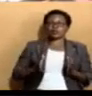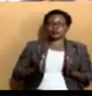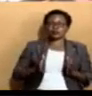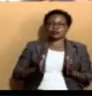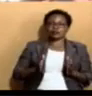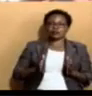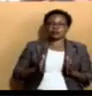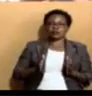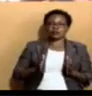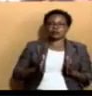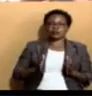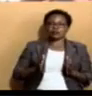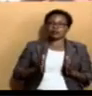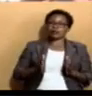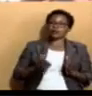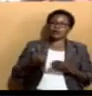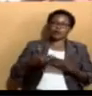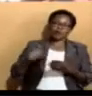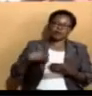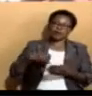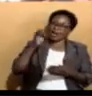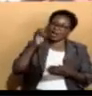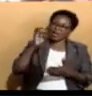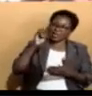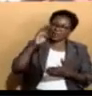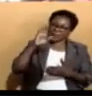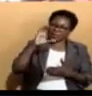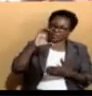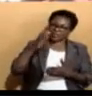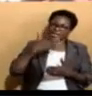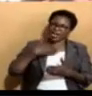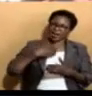It had the quorum